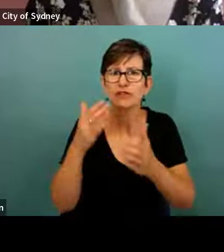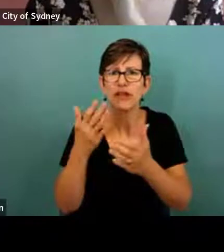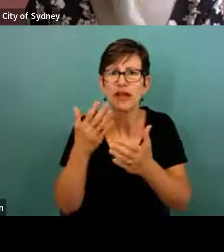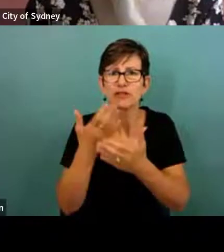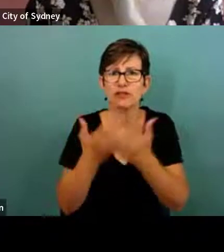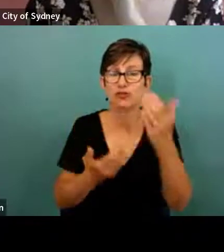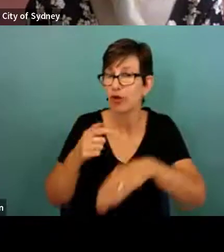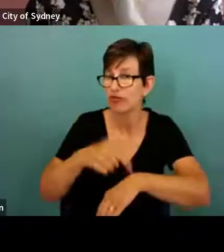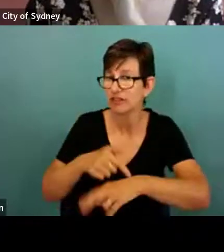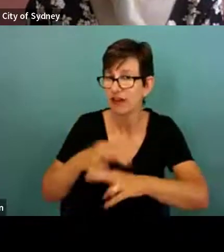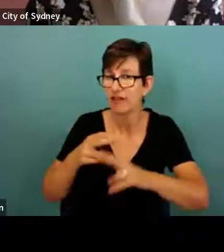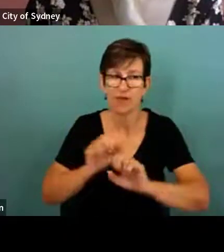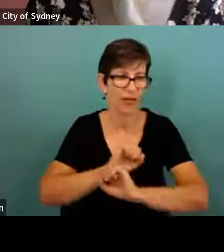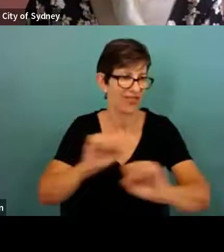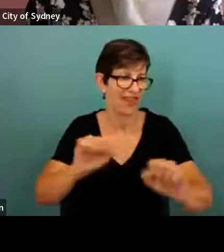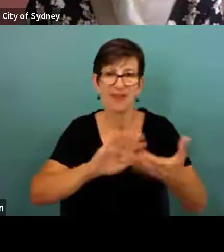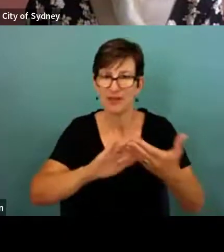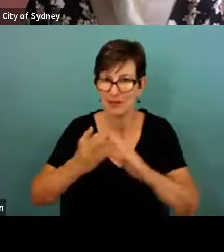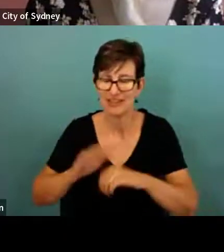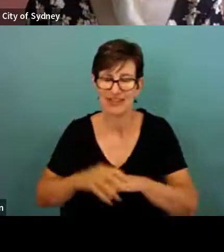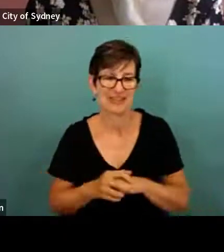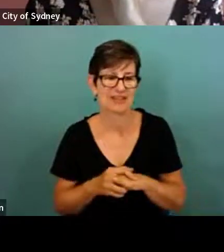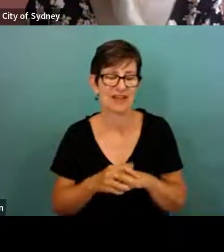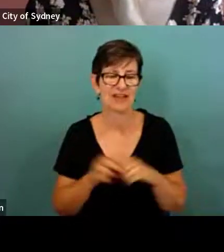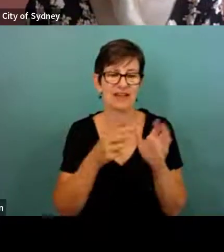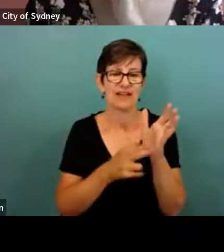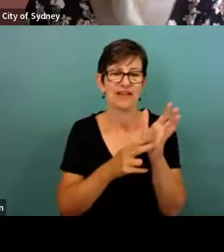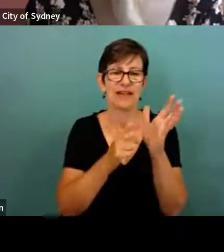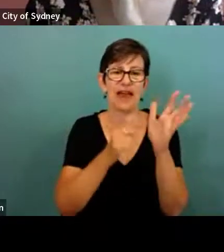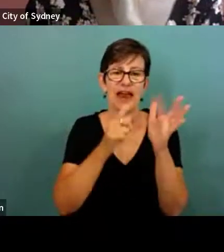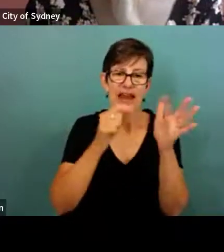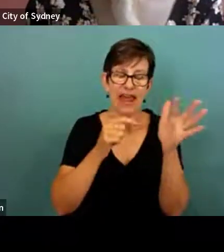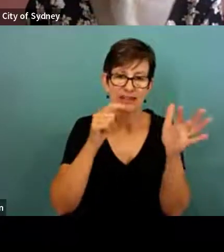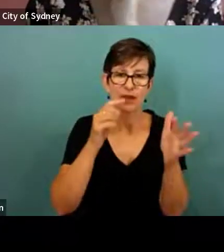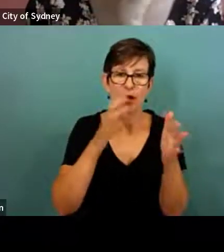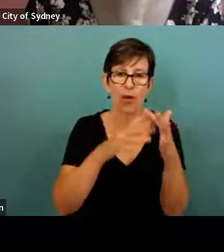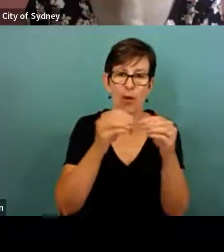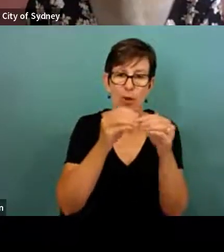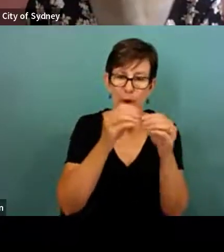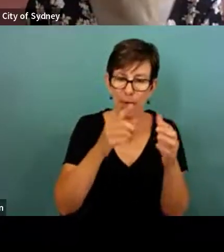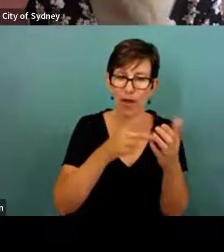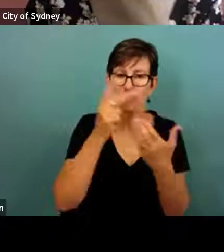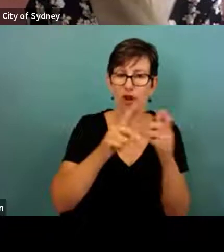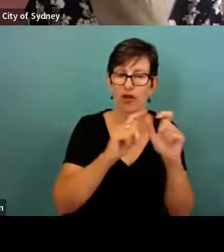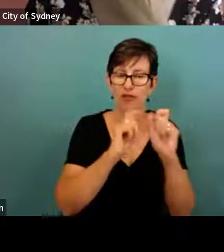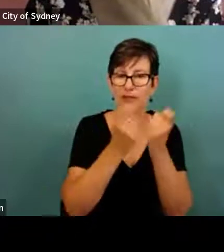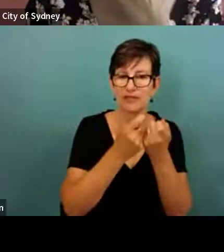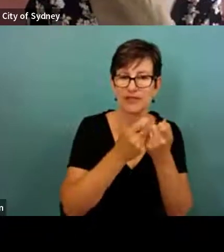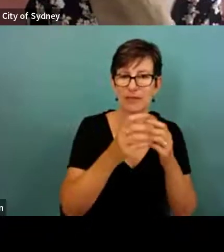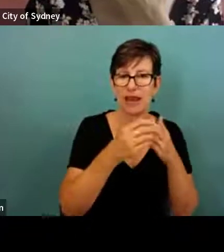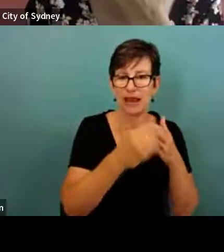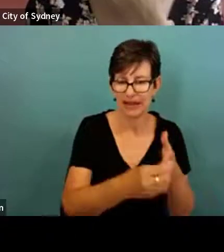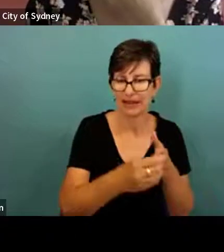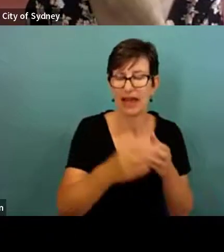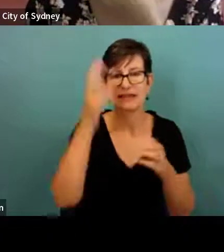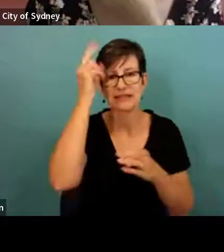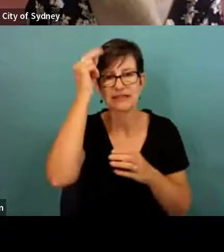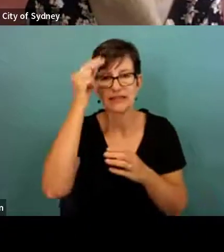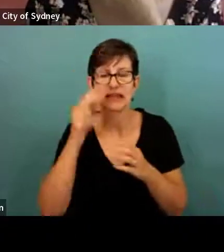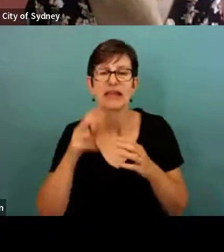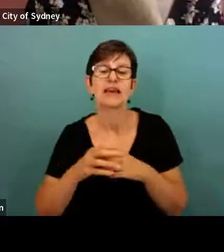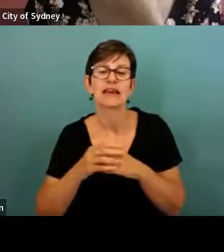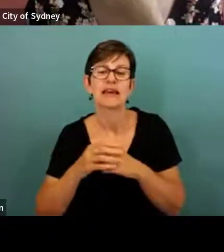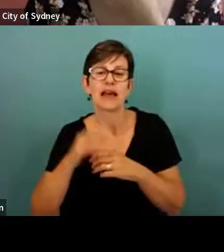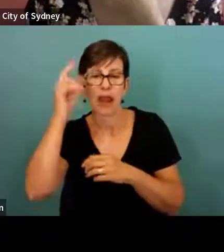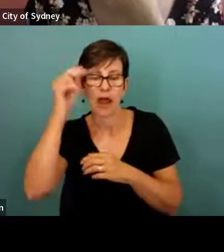their communities. We have Annette Webb, Programs Team Leader at City of Sydney Libraries. City of